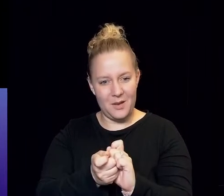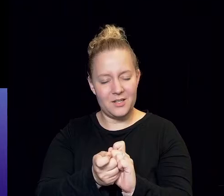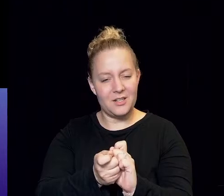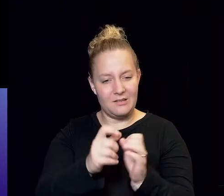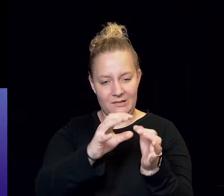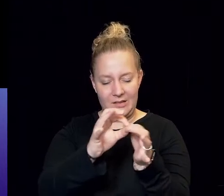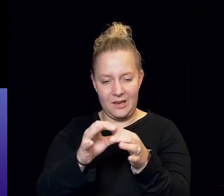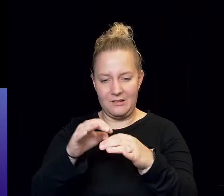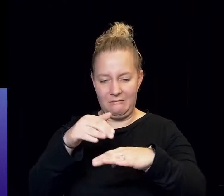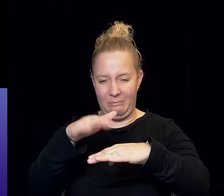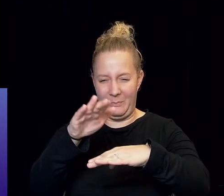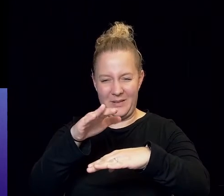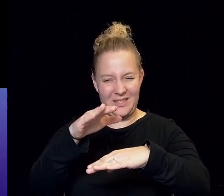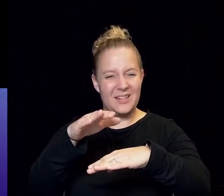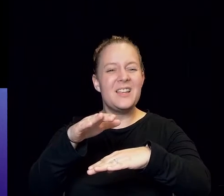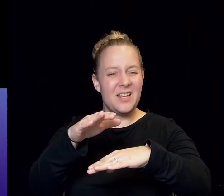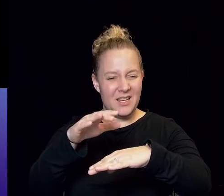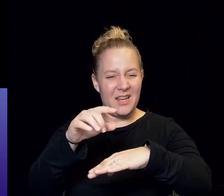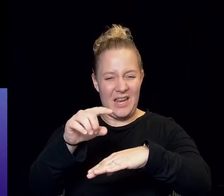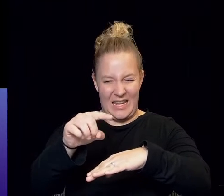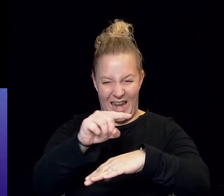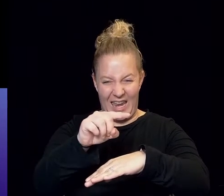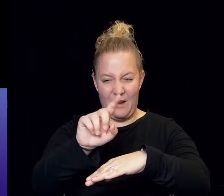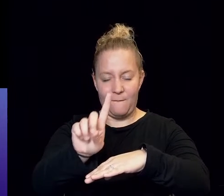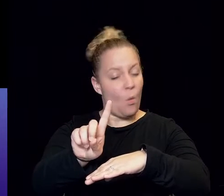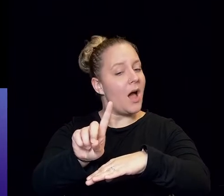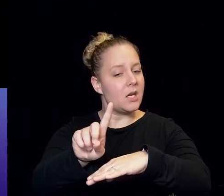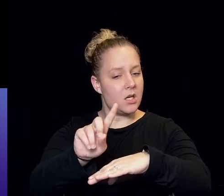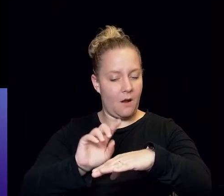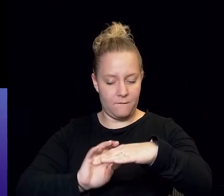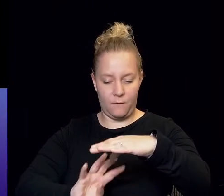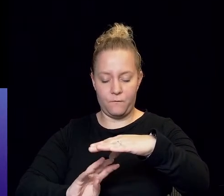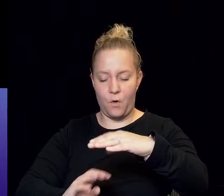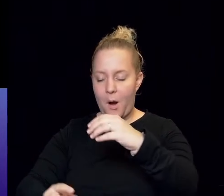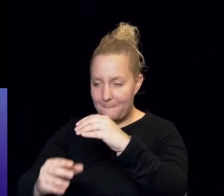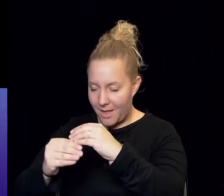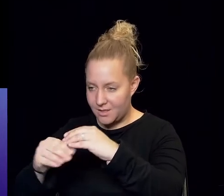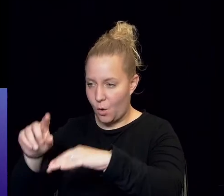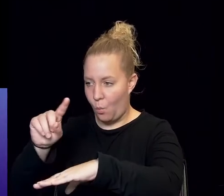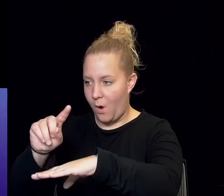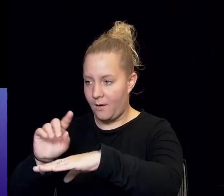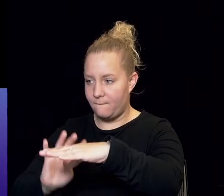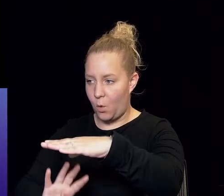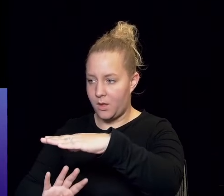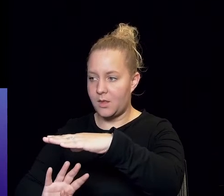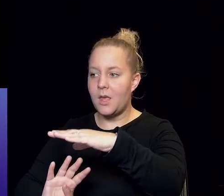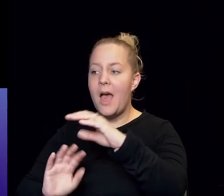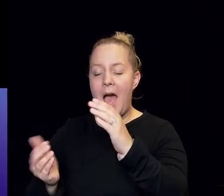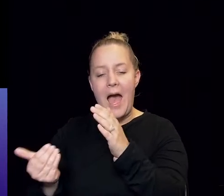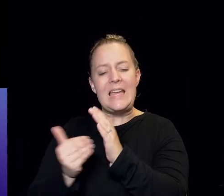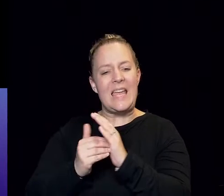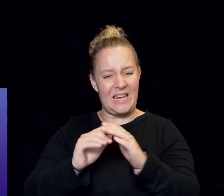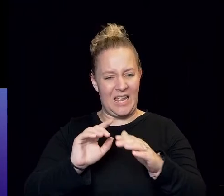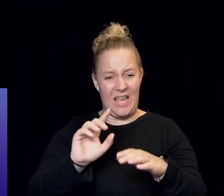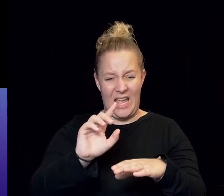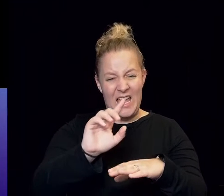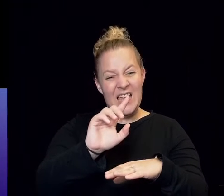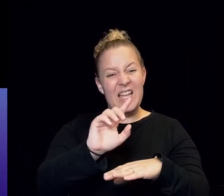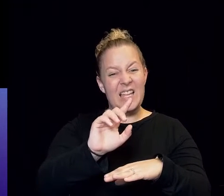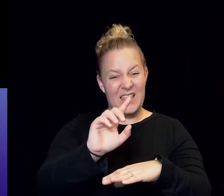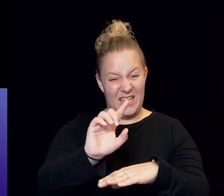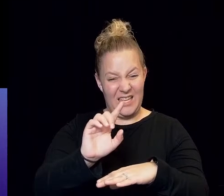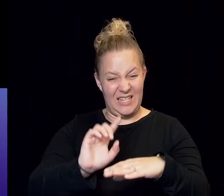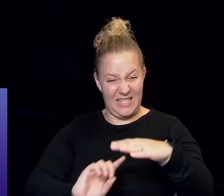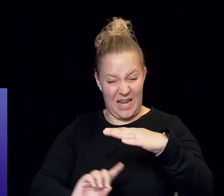go with the top. So negative 1 over 4 plus 1 over 4. So again, my denominators will not